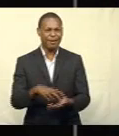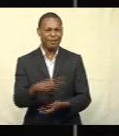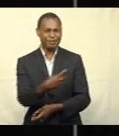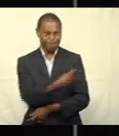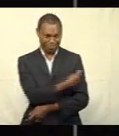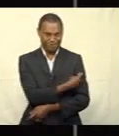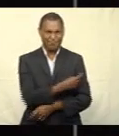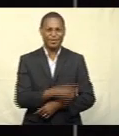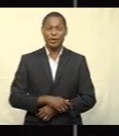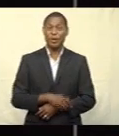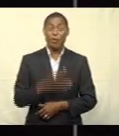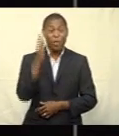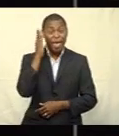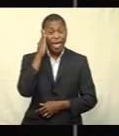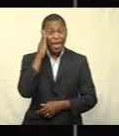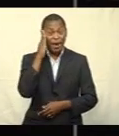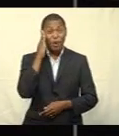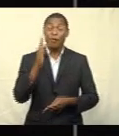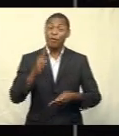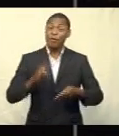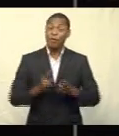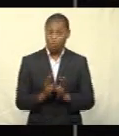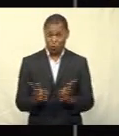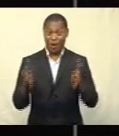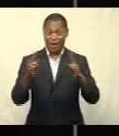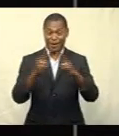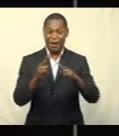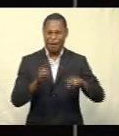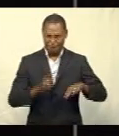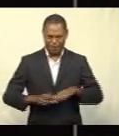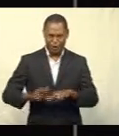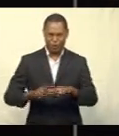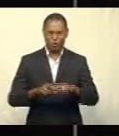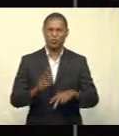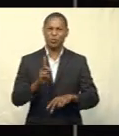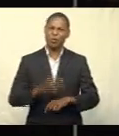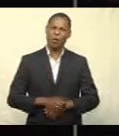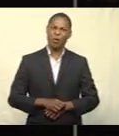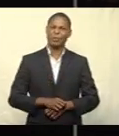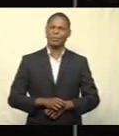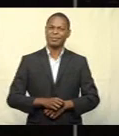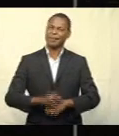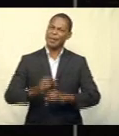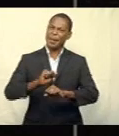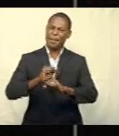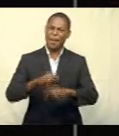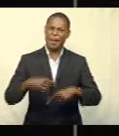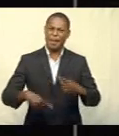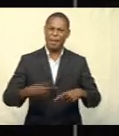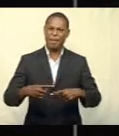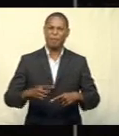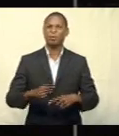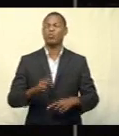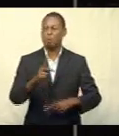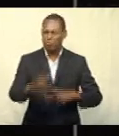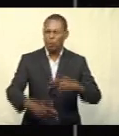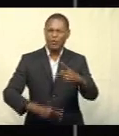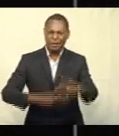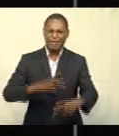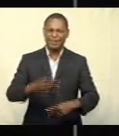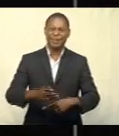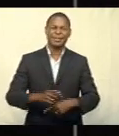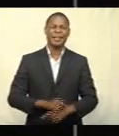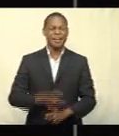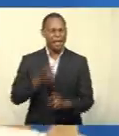head of the United Nations in Fiji is taking the lead in promoting the vaccination, a process that government is strongly advocating